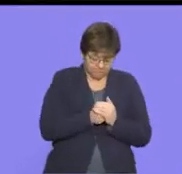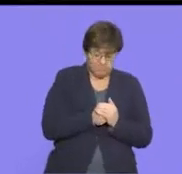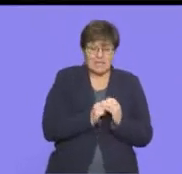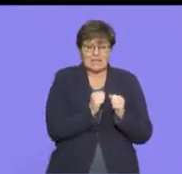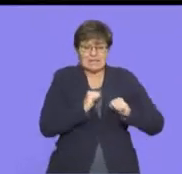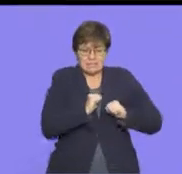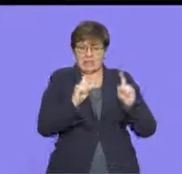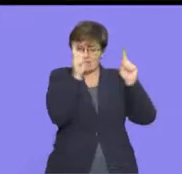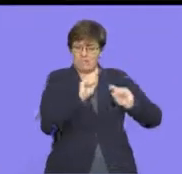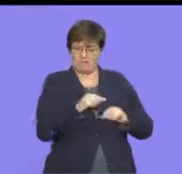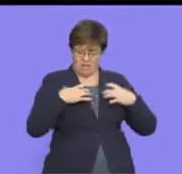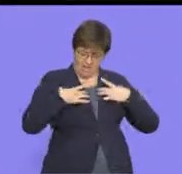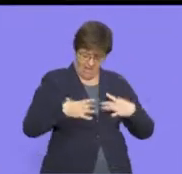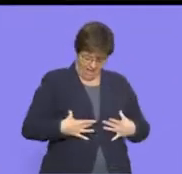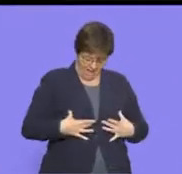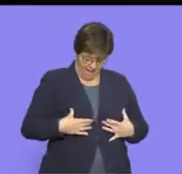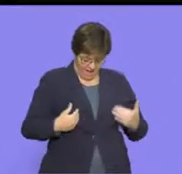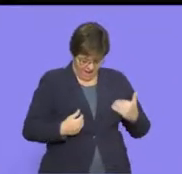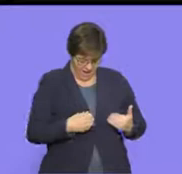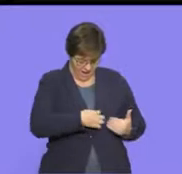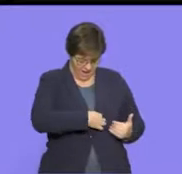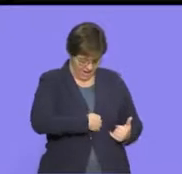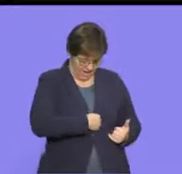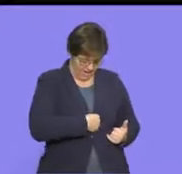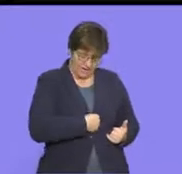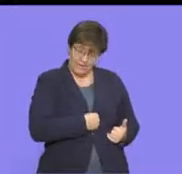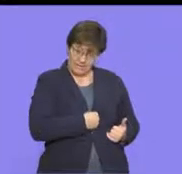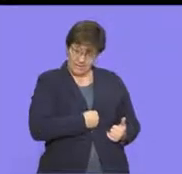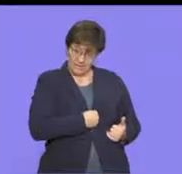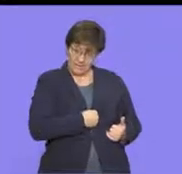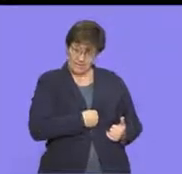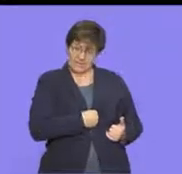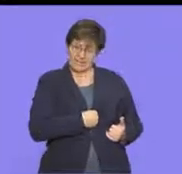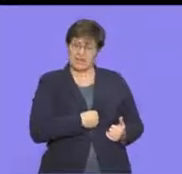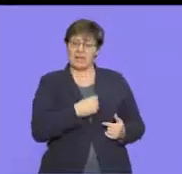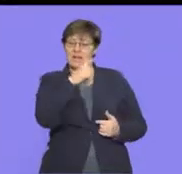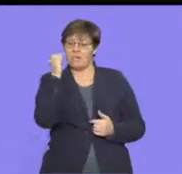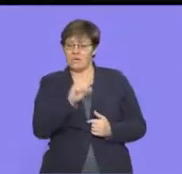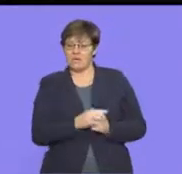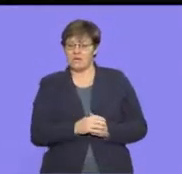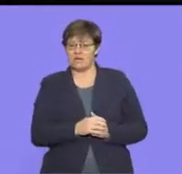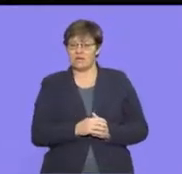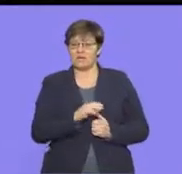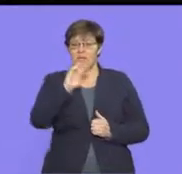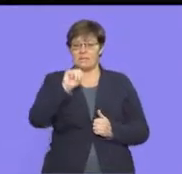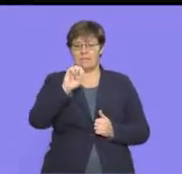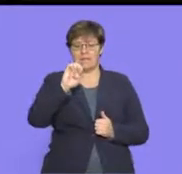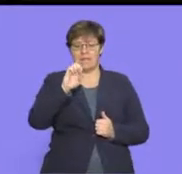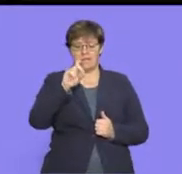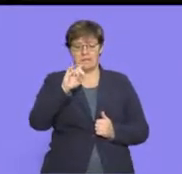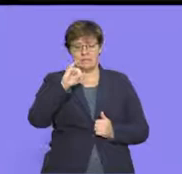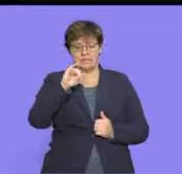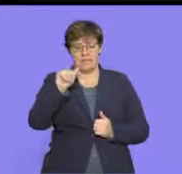a space in between the lungs. That's our word, new word that you're going to learn, called the media